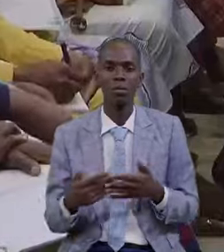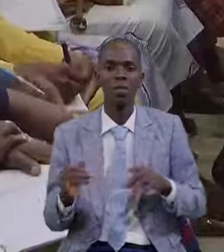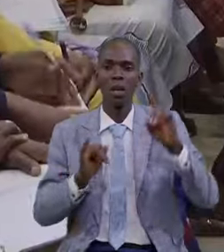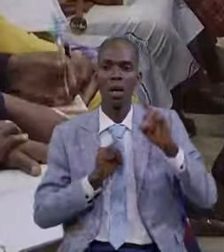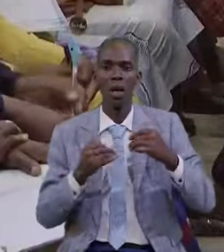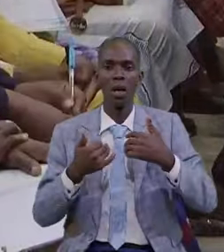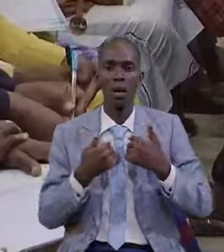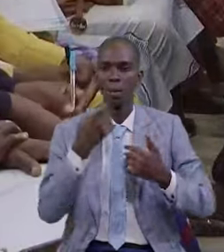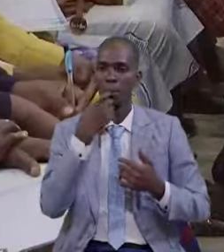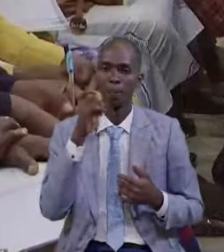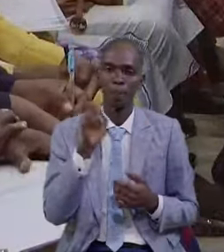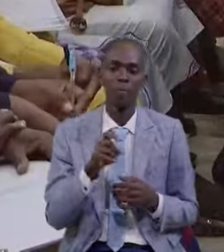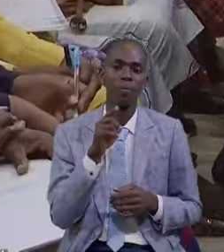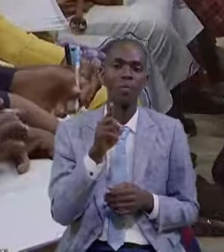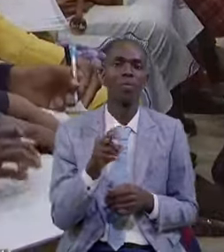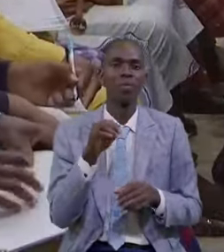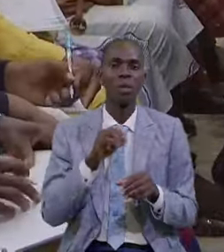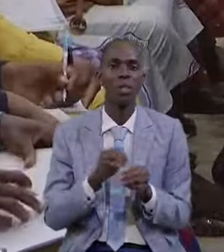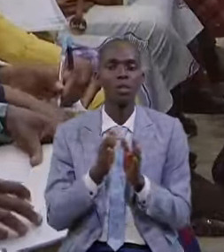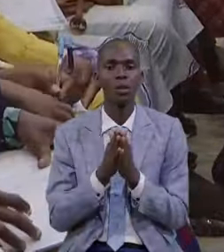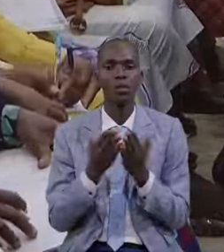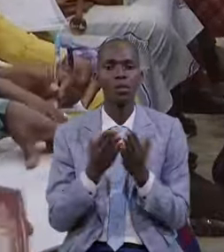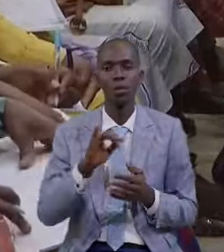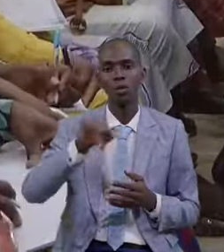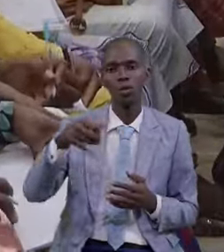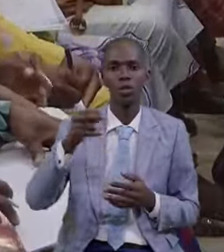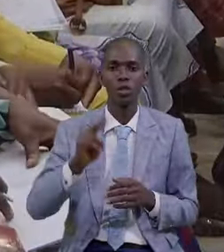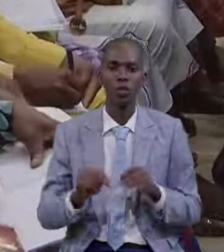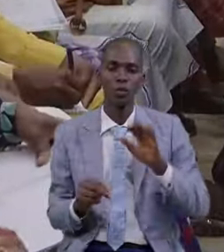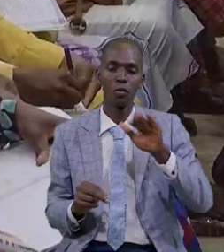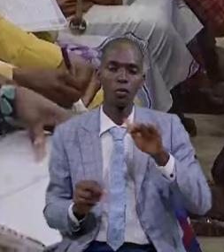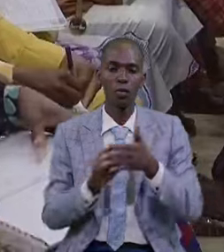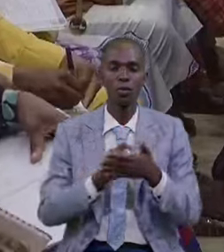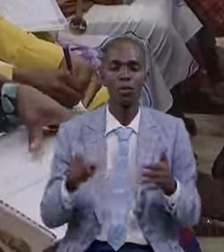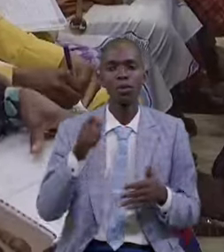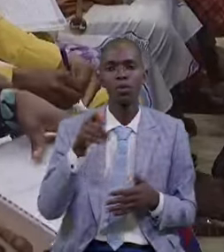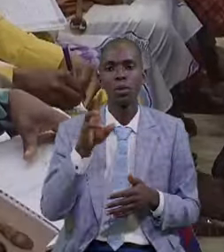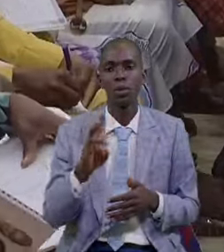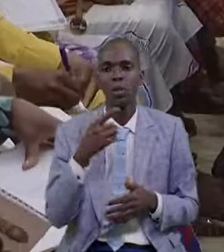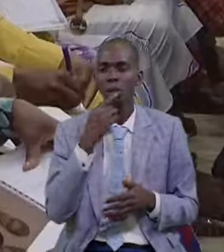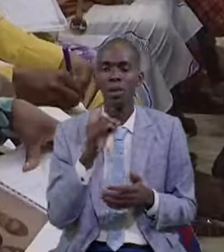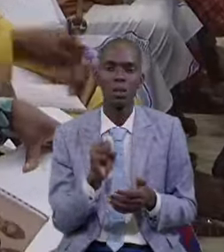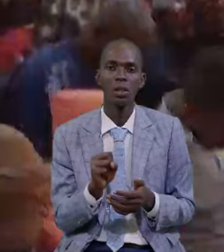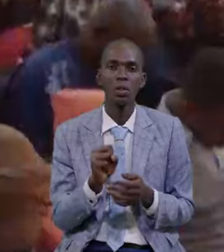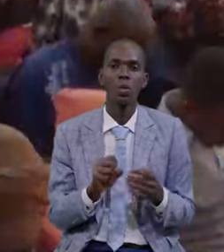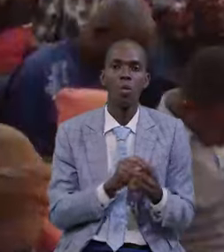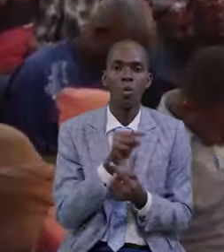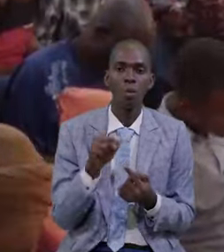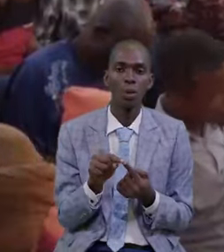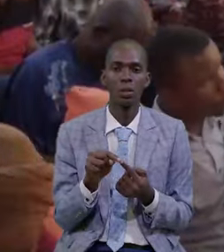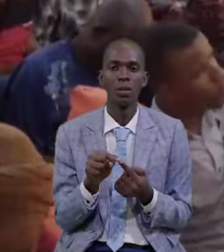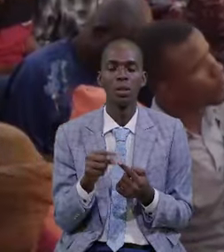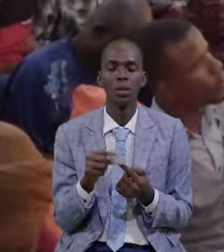verse 26. In John chapter 15, verse 26, but when the